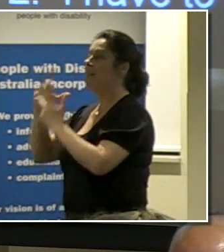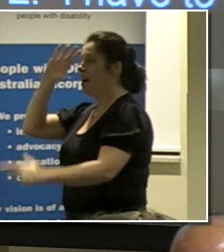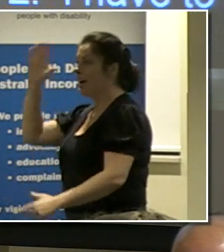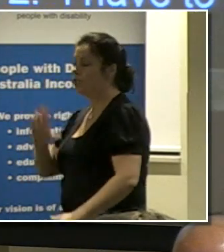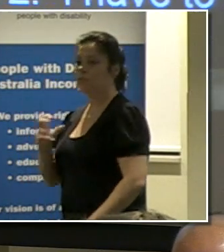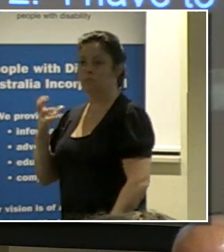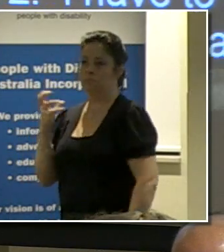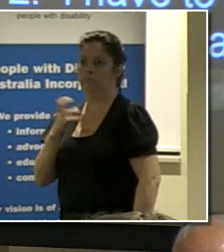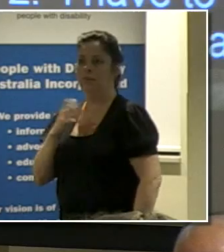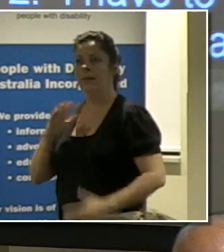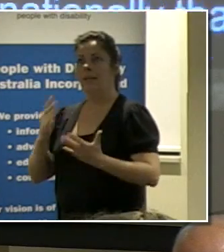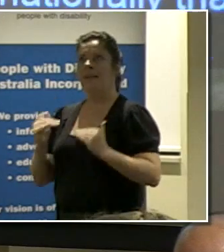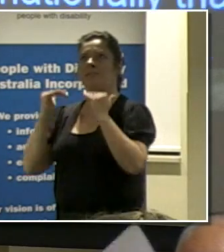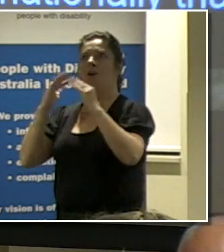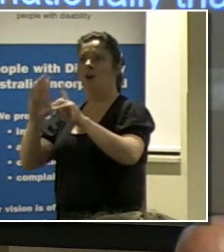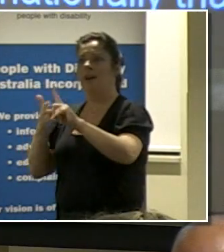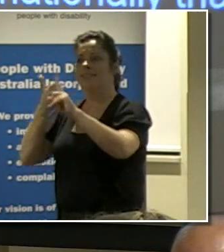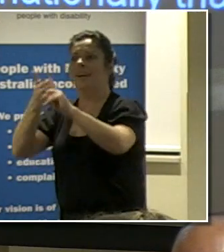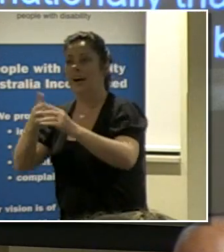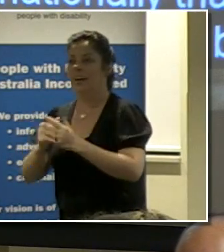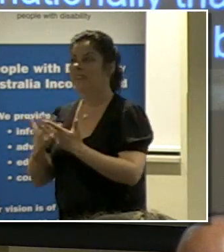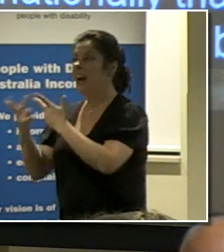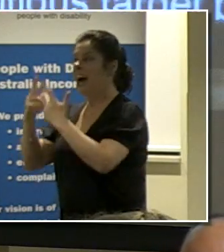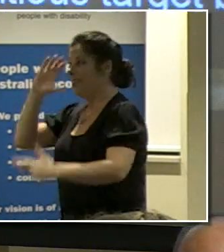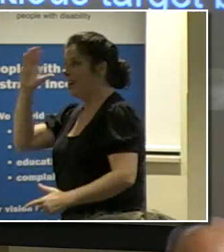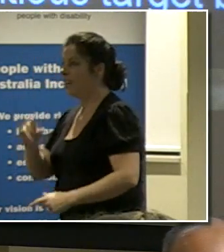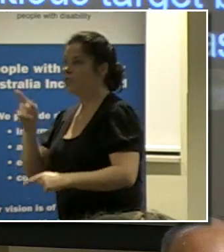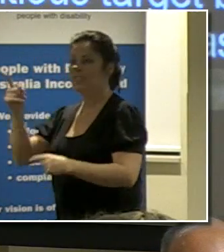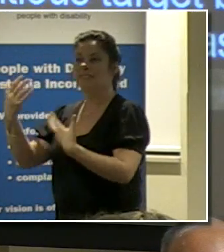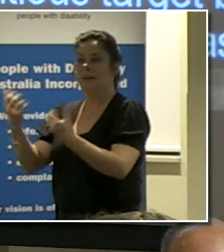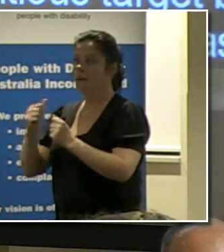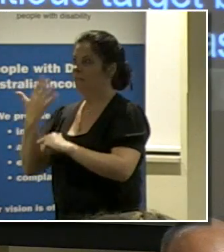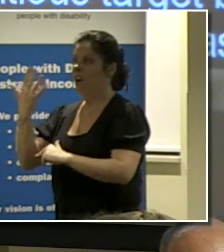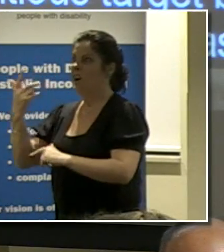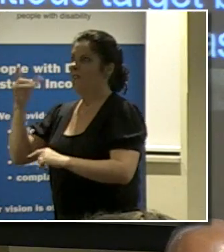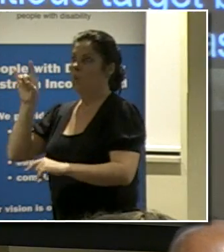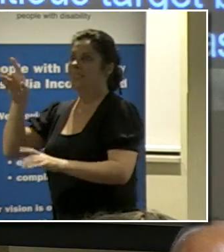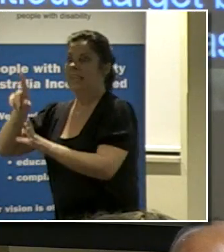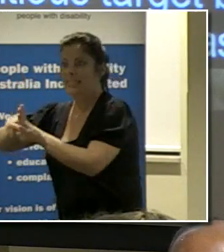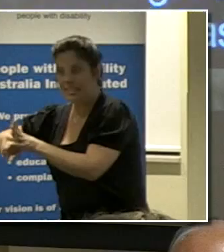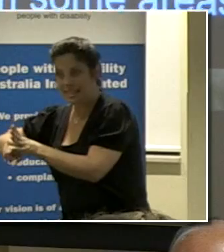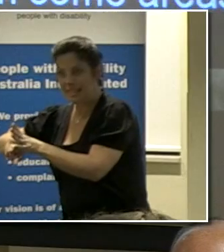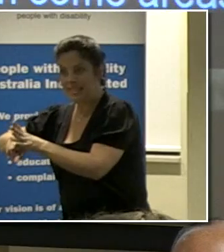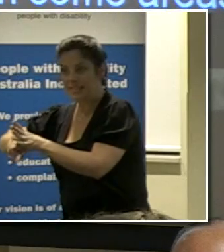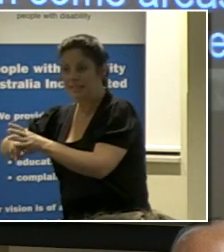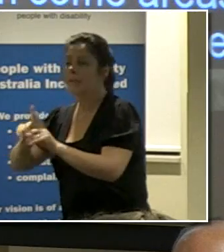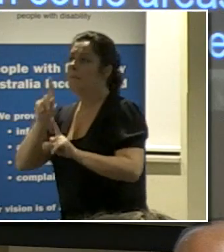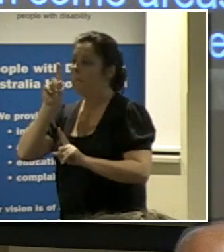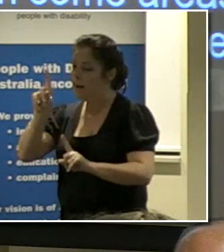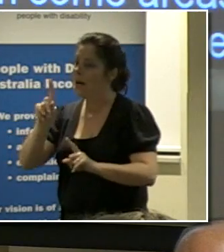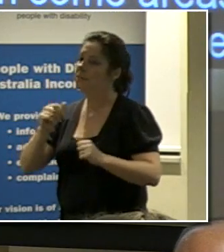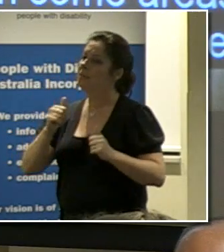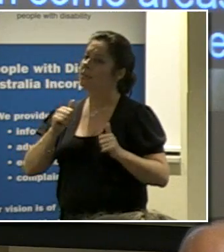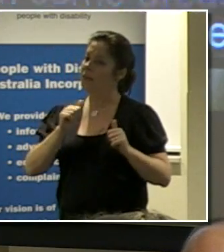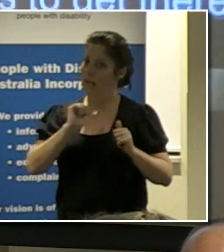areas 5 to 10 years to get there. But our independent advisory council has suggested to me that they'd like us